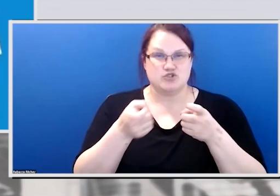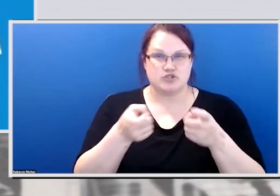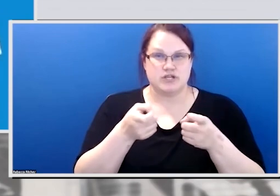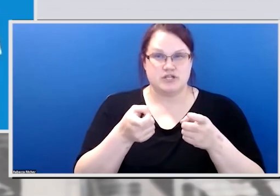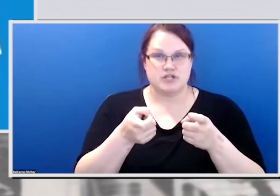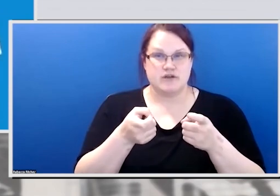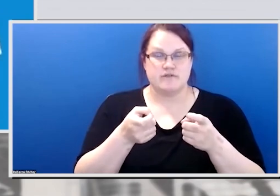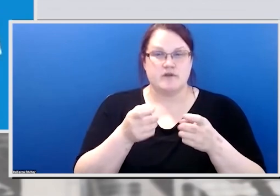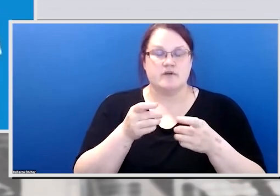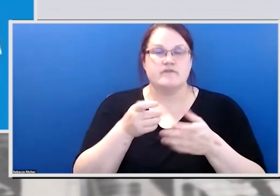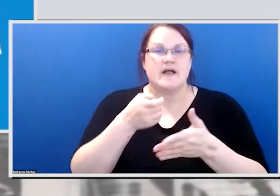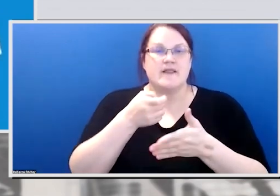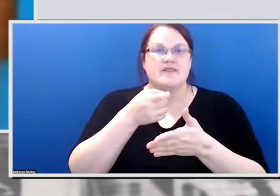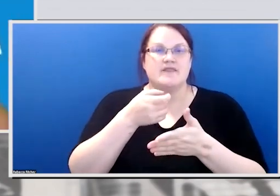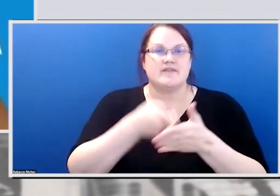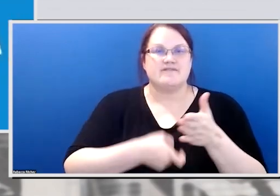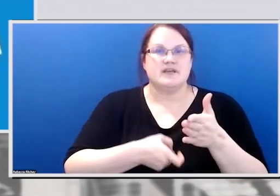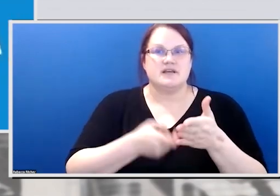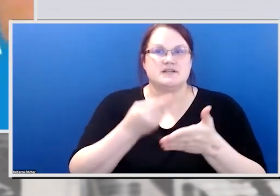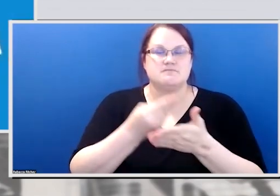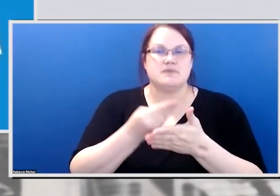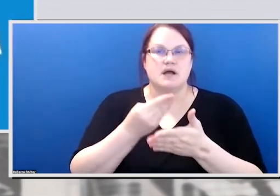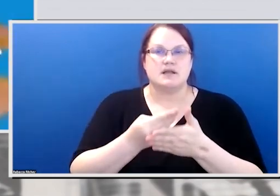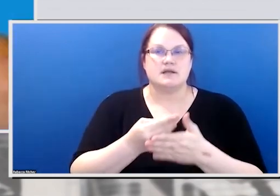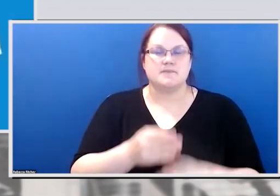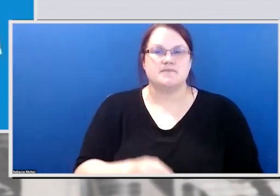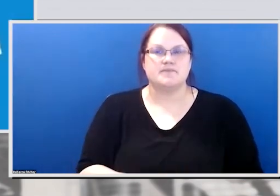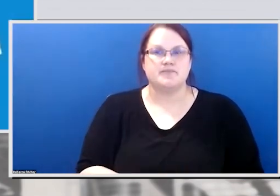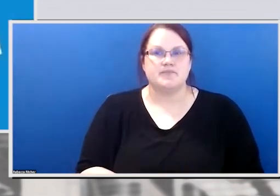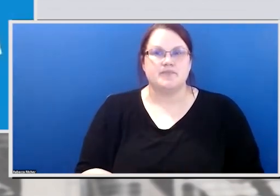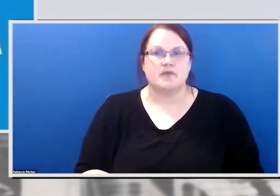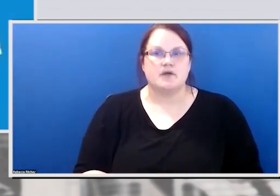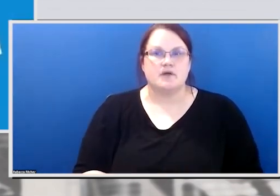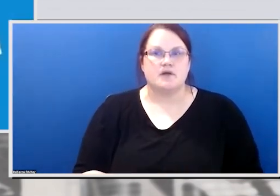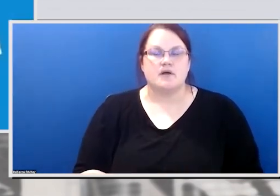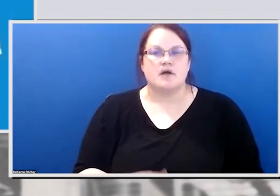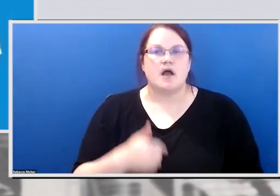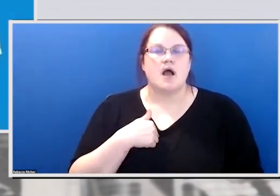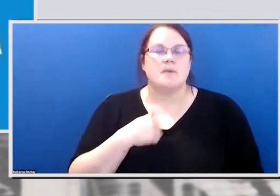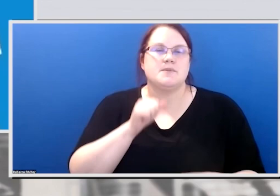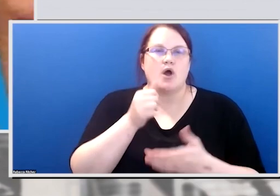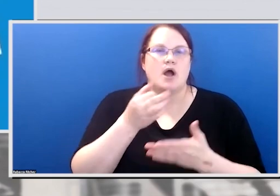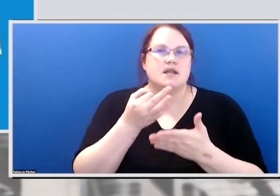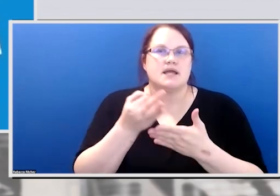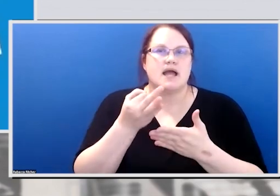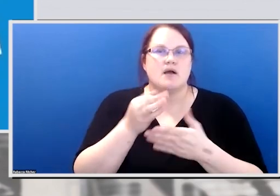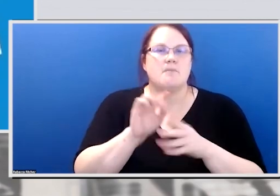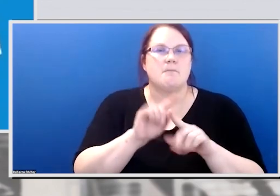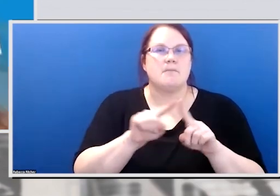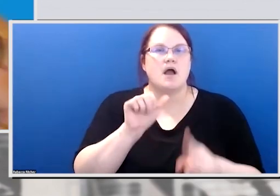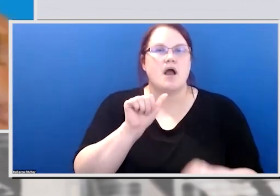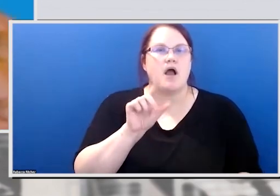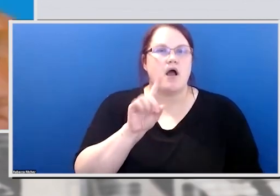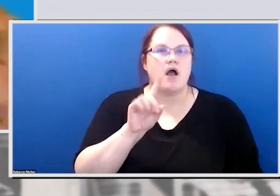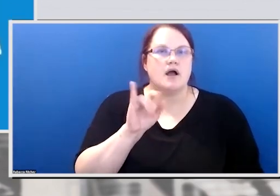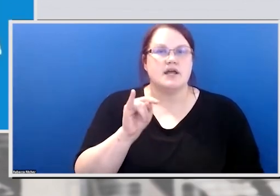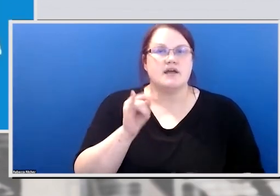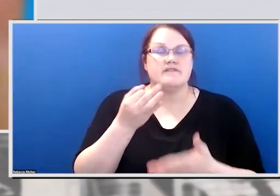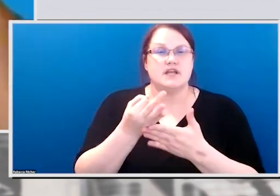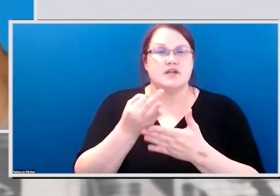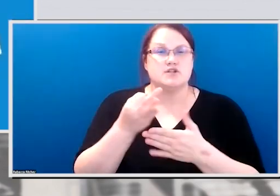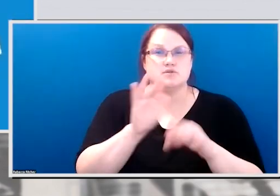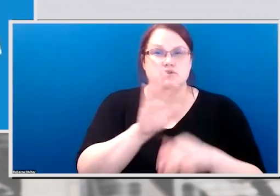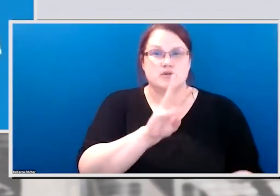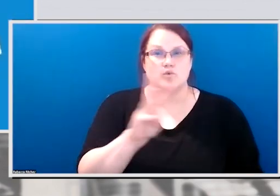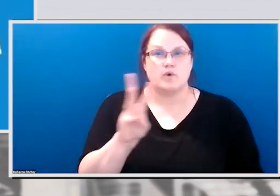able to receive from the city. I would invite, I'm happy to have an offline conversation. I'm not an accountant, but our, audited financials are on the website, and folks can go to it. Not